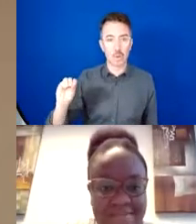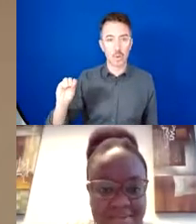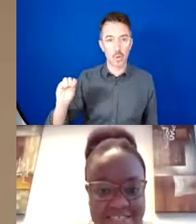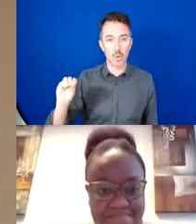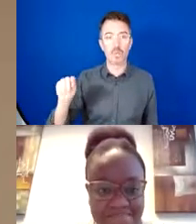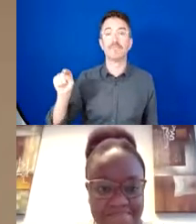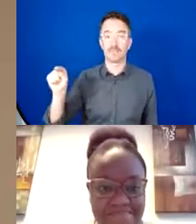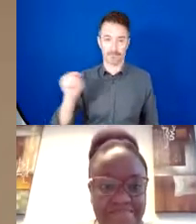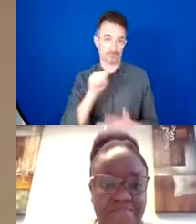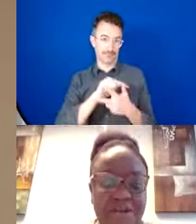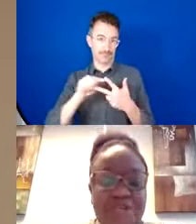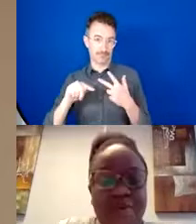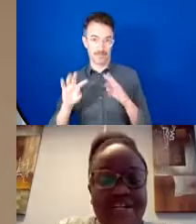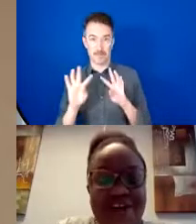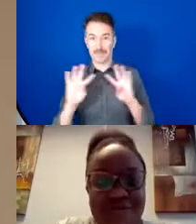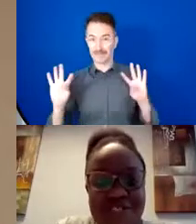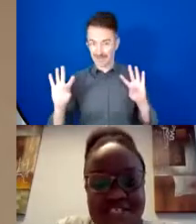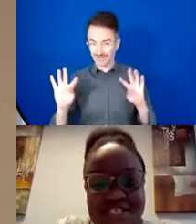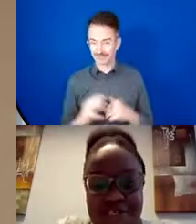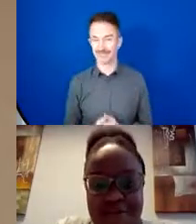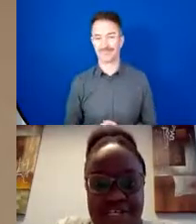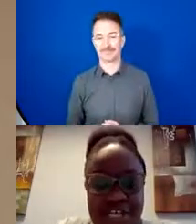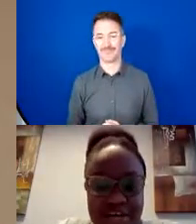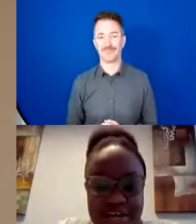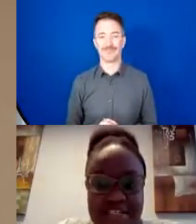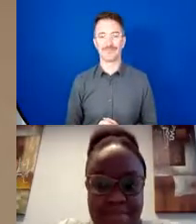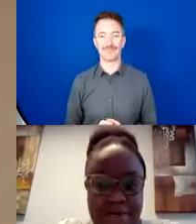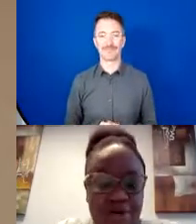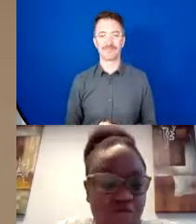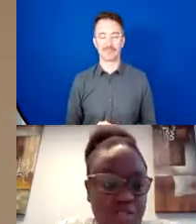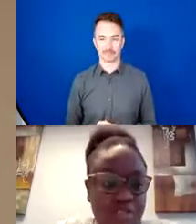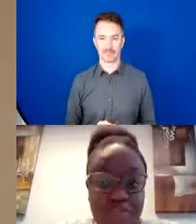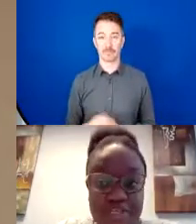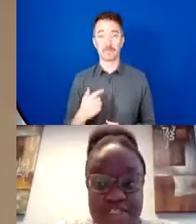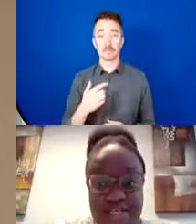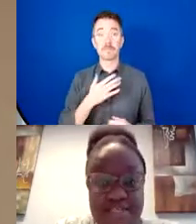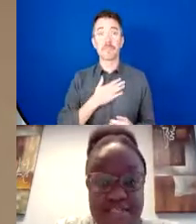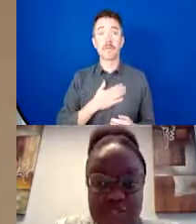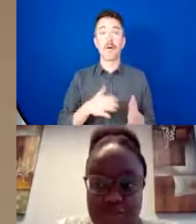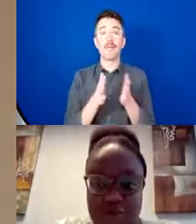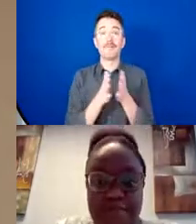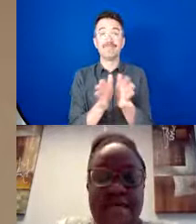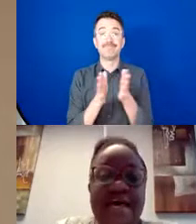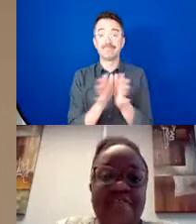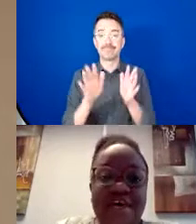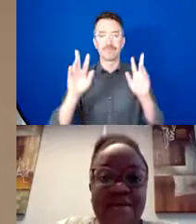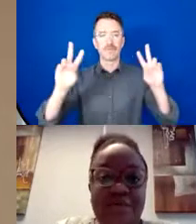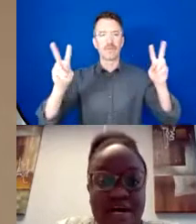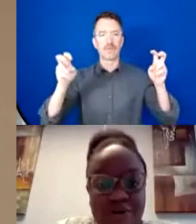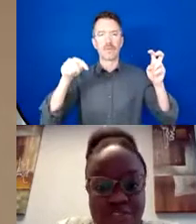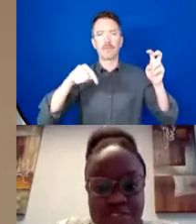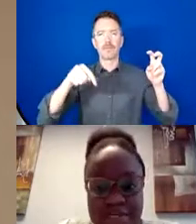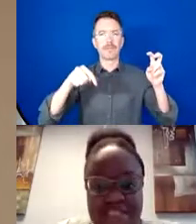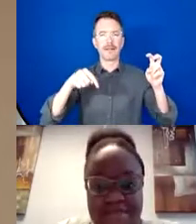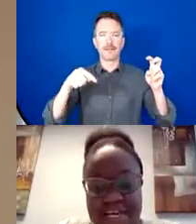Next slide, please. So we'll kick off today's session by sharing a summary of what Youth Excel exists to do. And then we